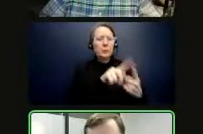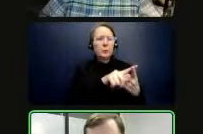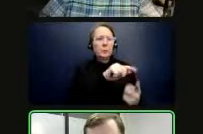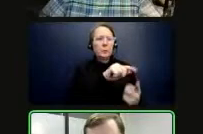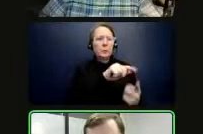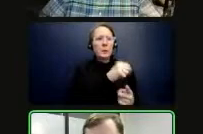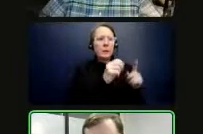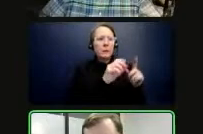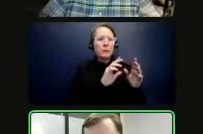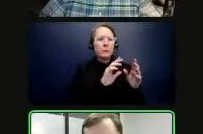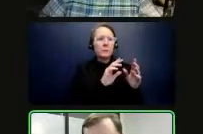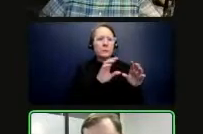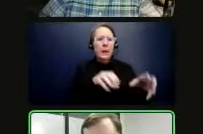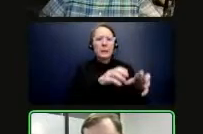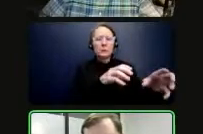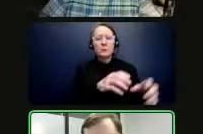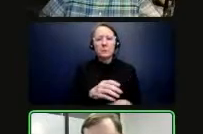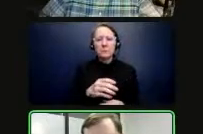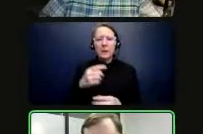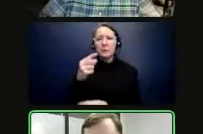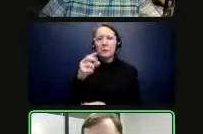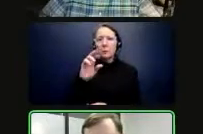answering that question.